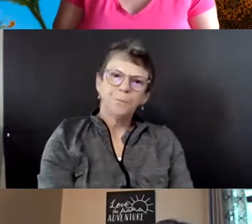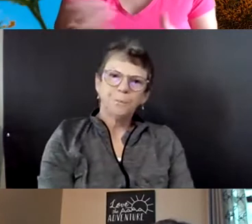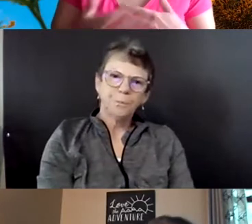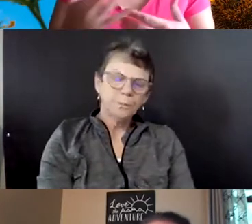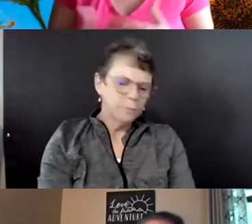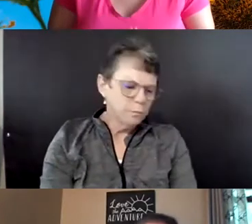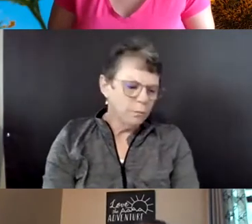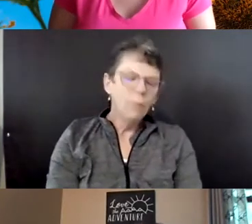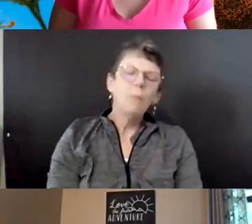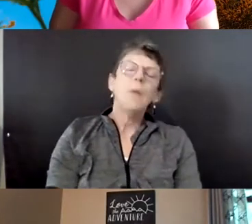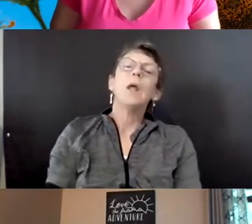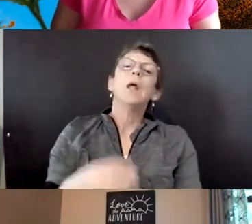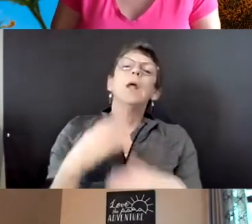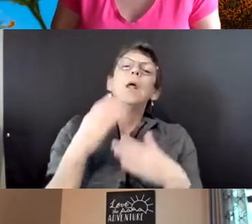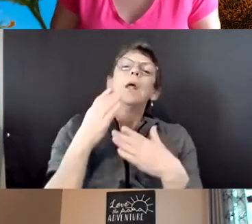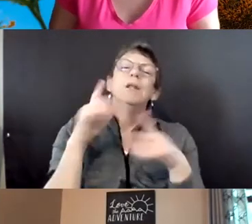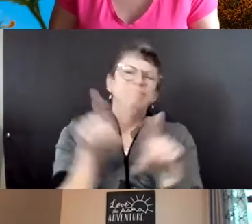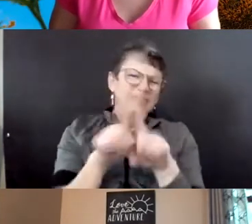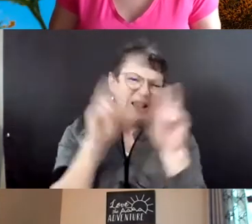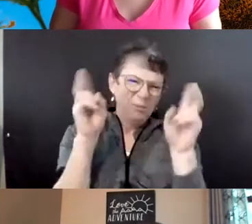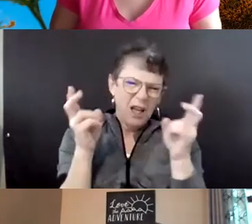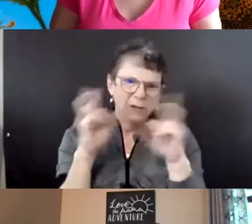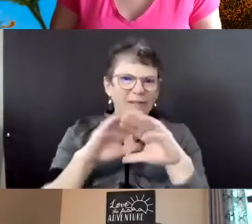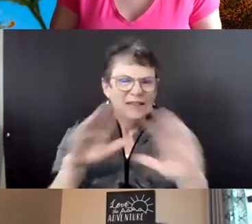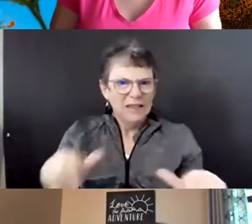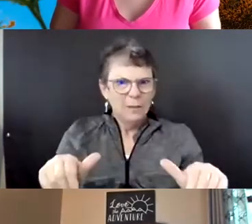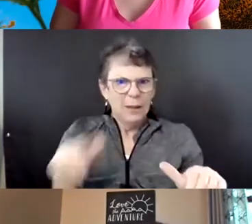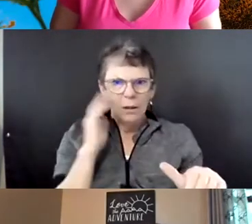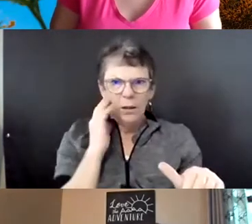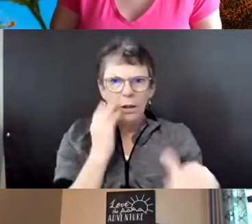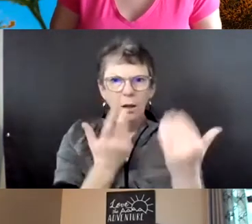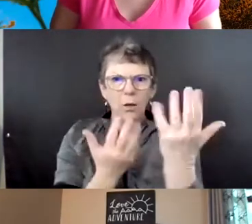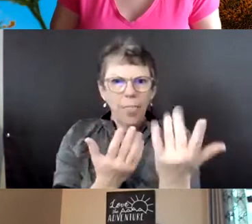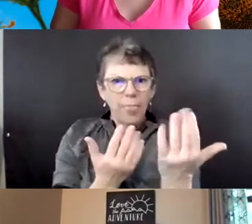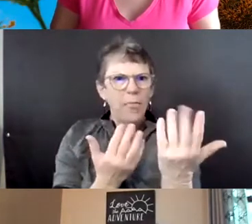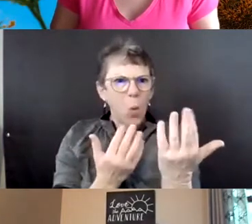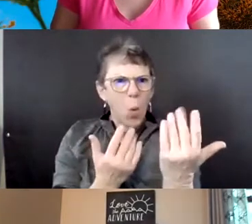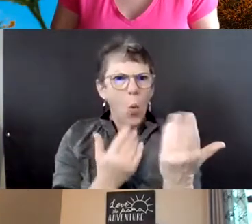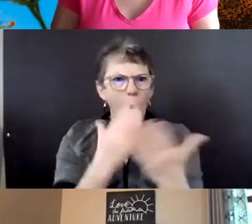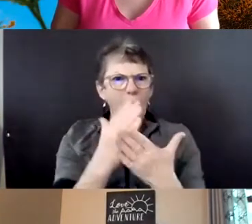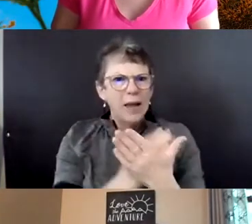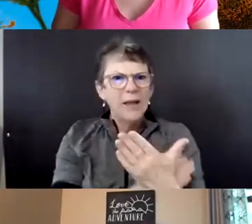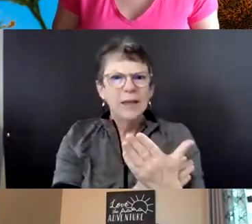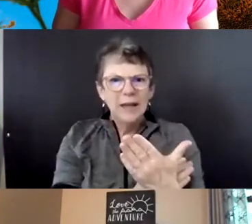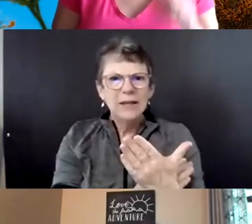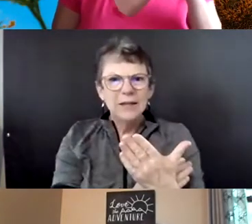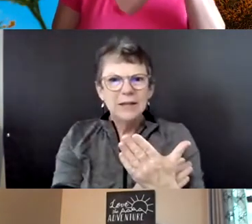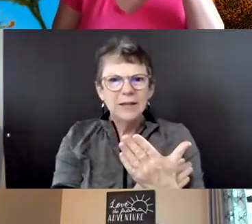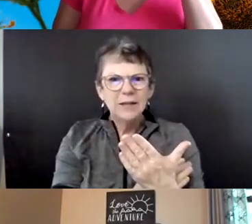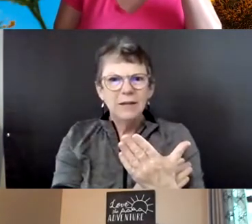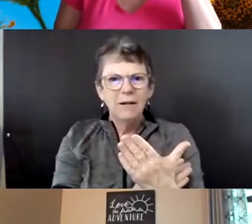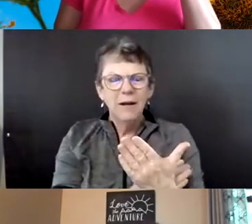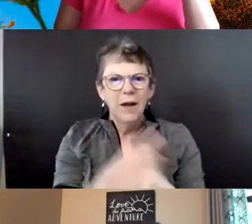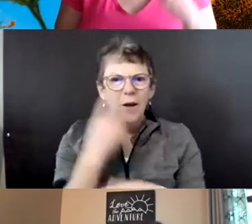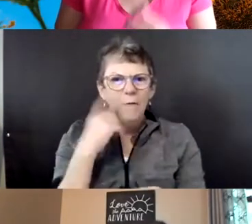the systemic issues that we're having, the wait list. I'm sure you guys know about the wait list. I've spoken to both of you about it. The wait list for